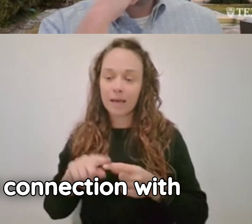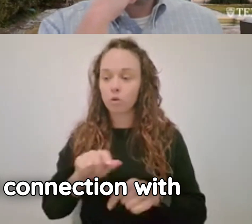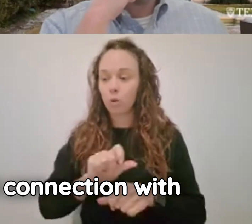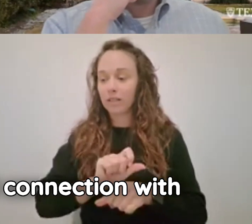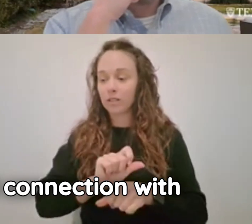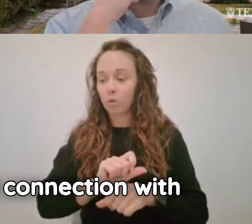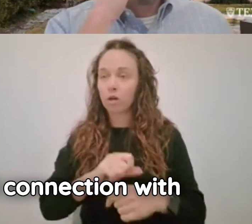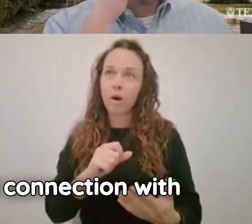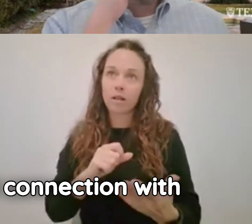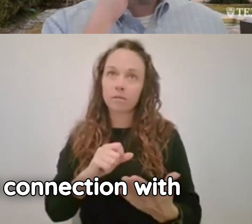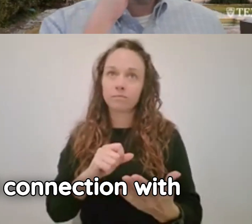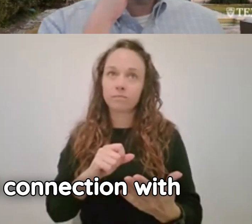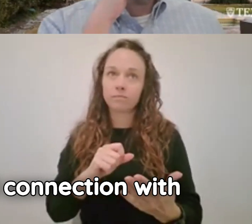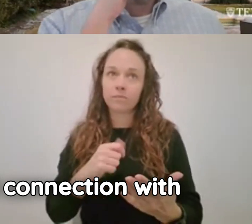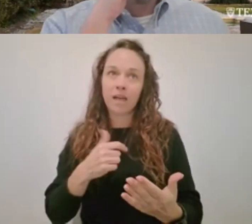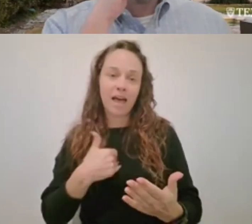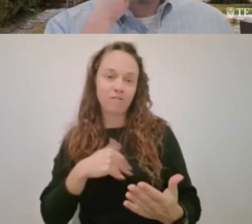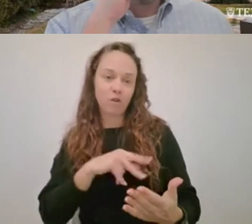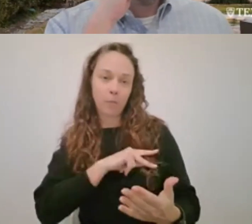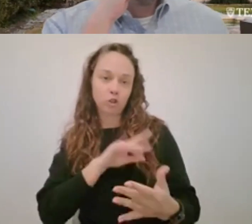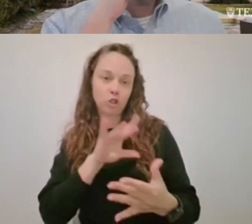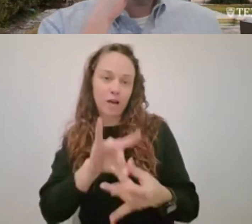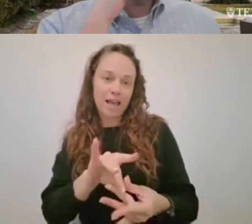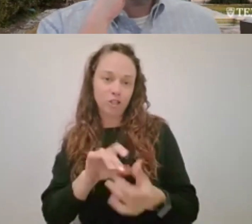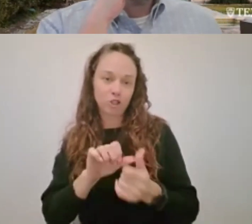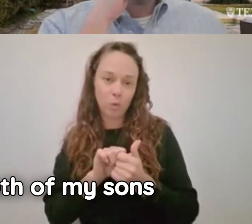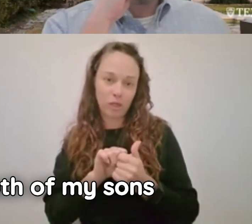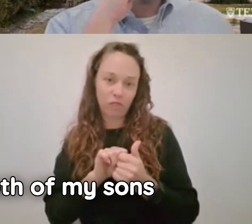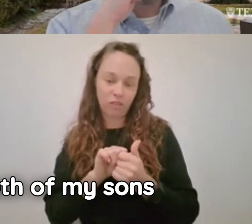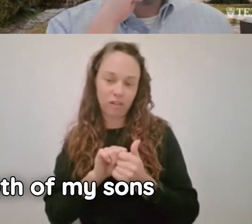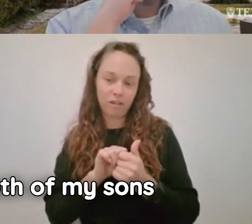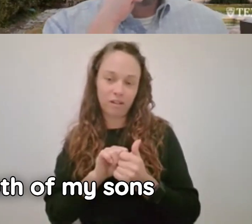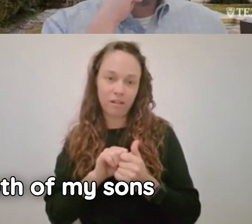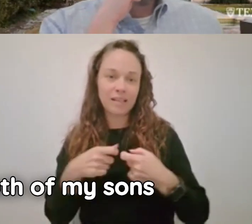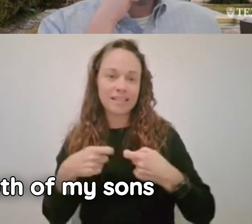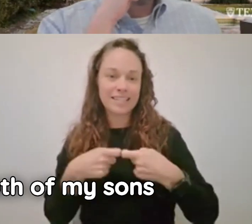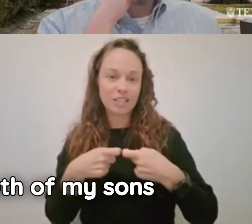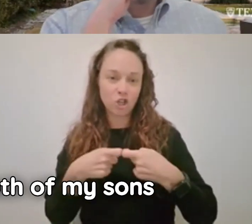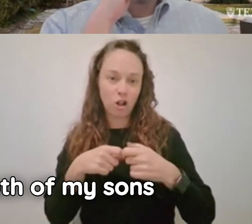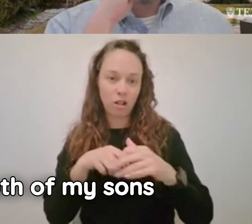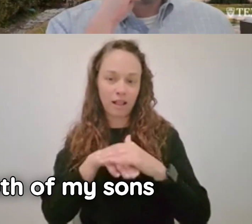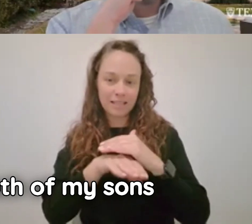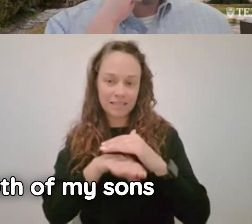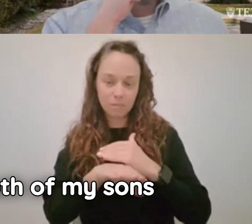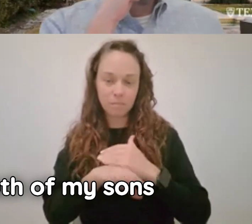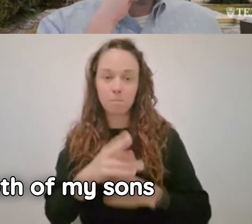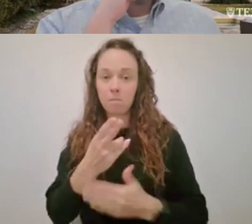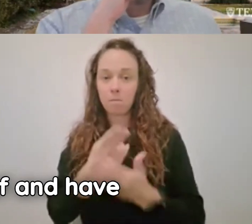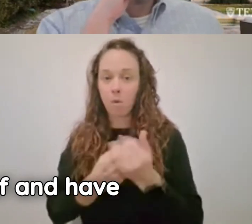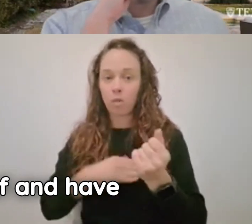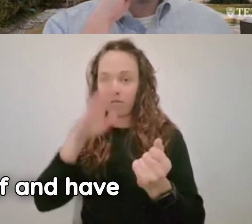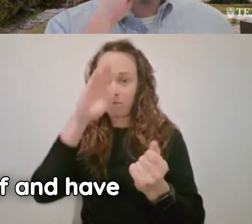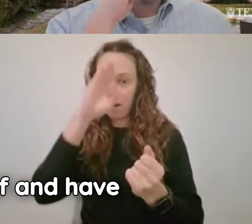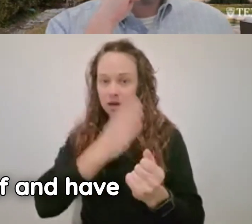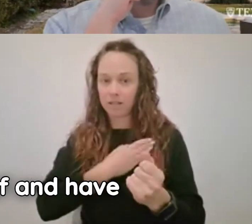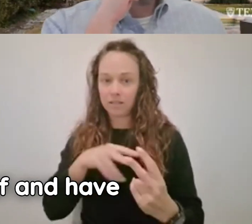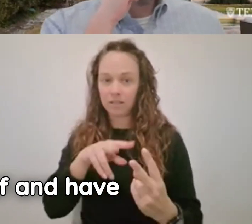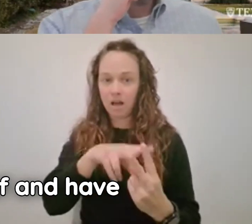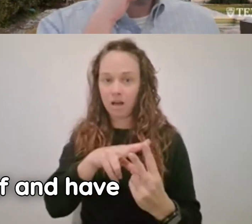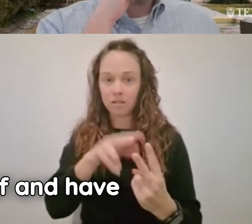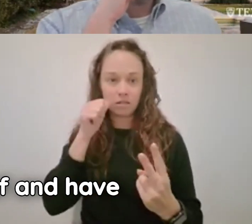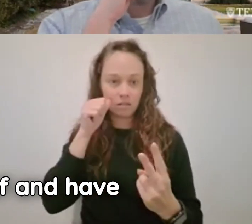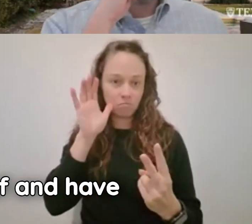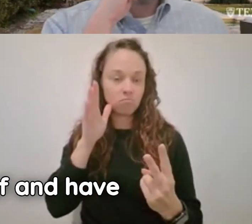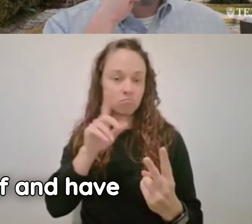I actually have a personal connection with digital accessibility. Both of my sons are profoundly